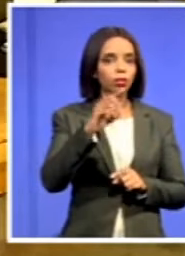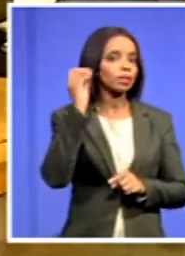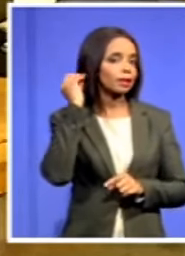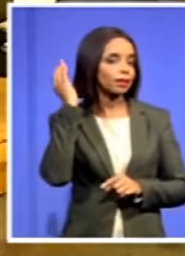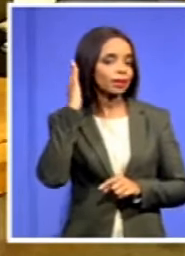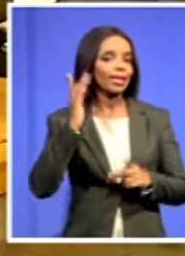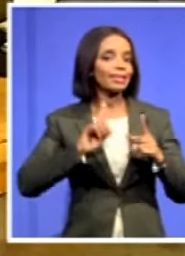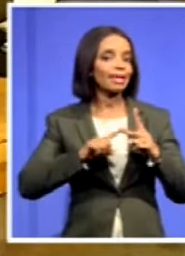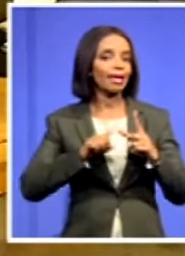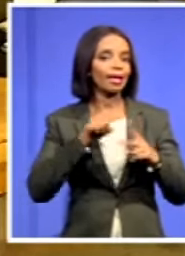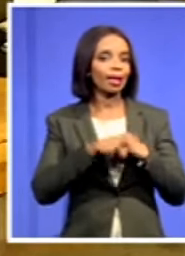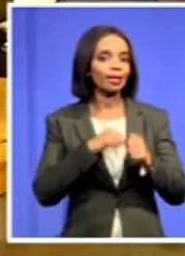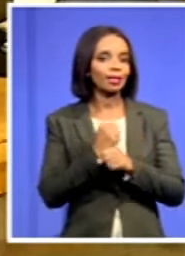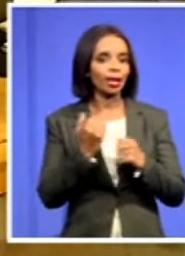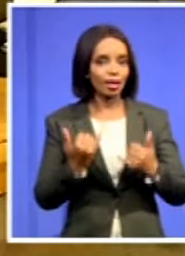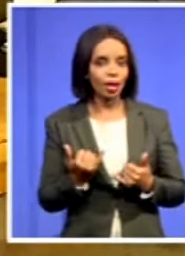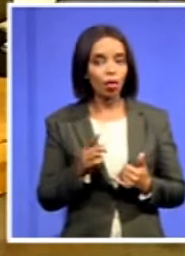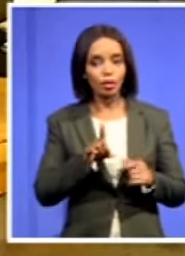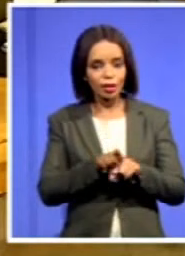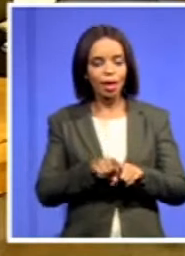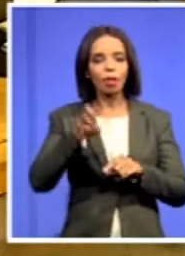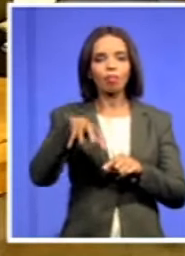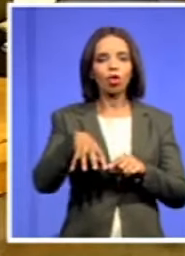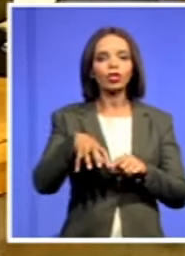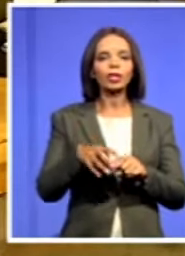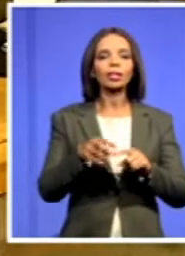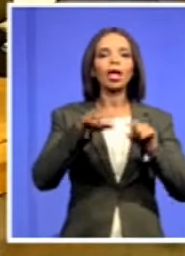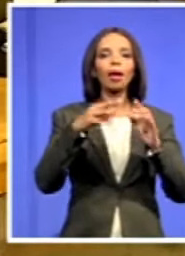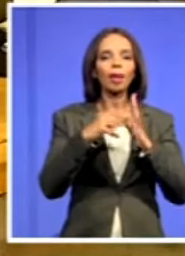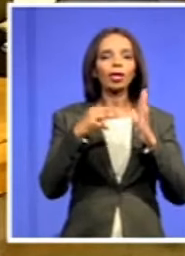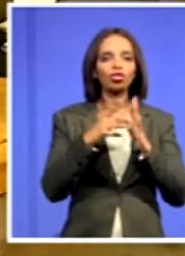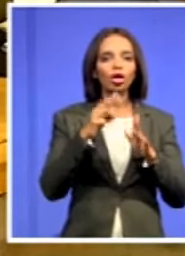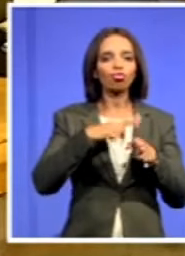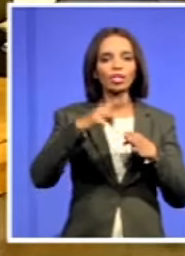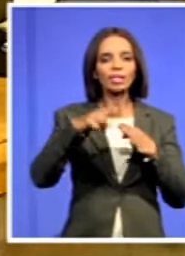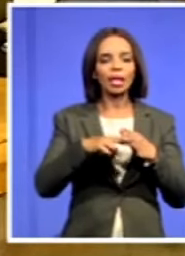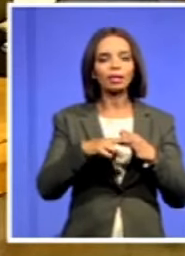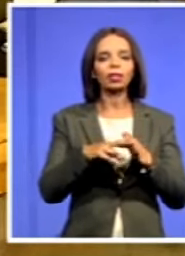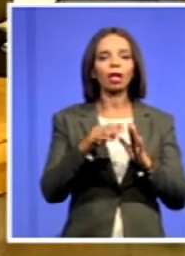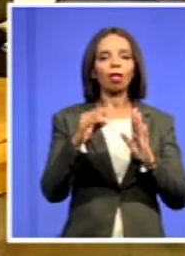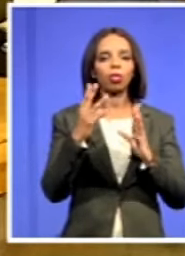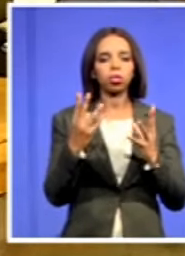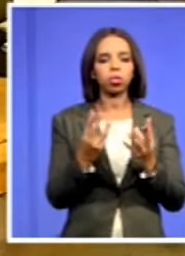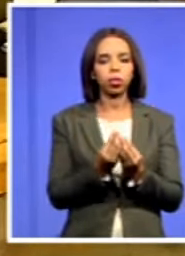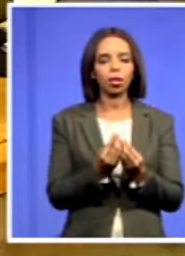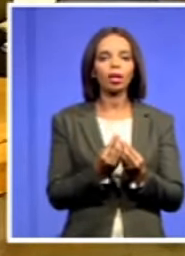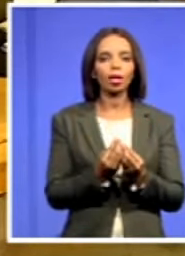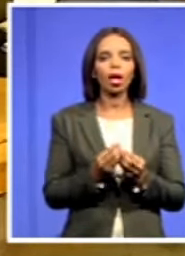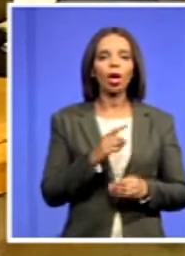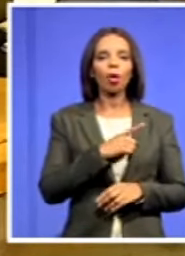province, where the province was experiencing a serious upward spiral since 2016. Where we saw in